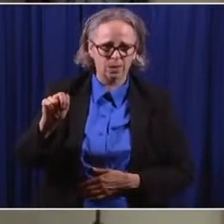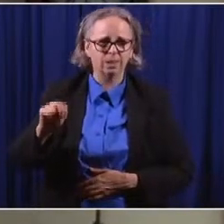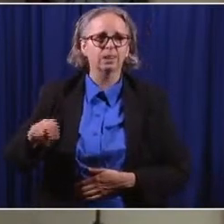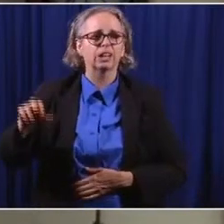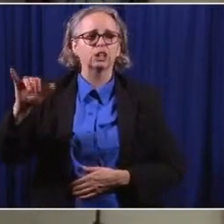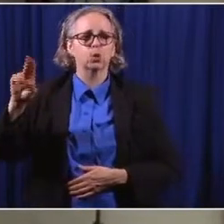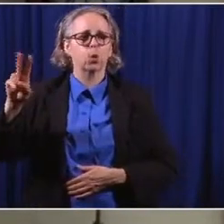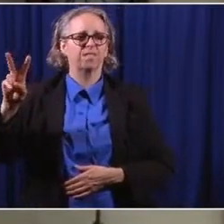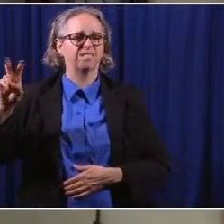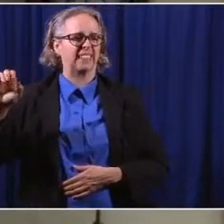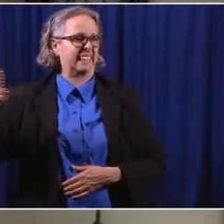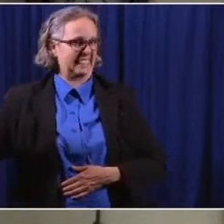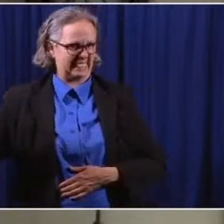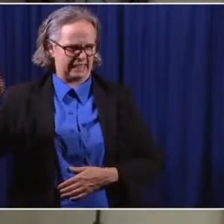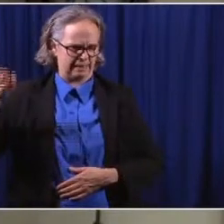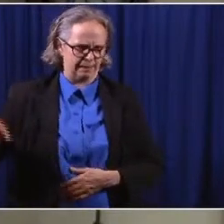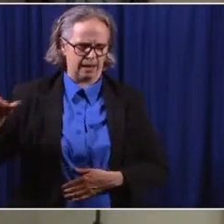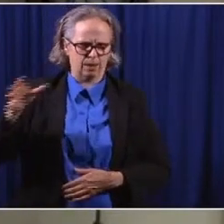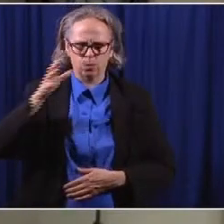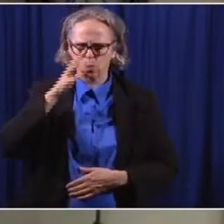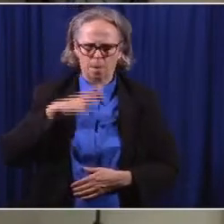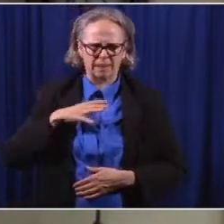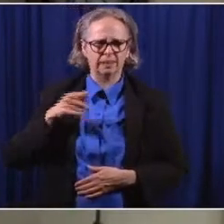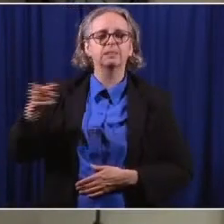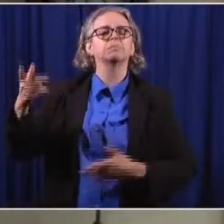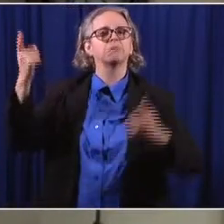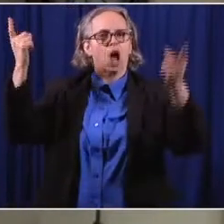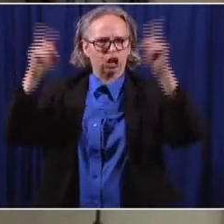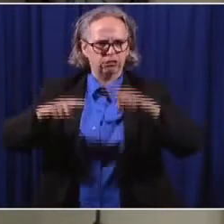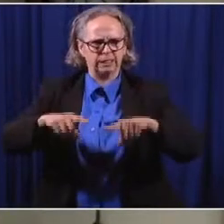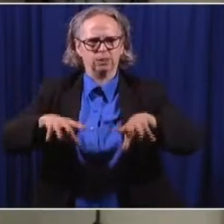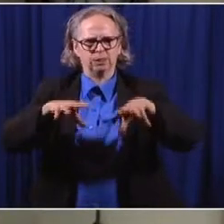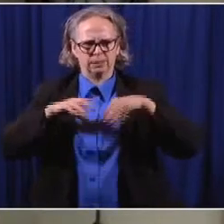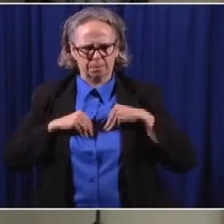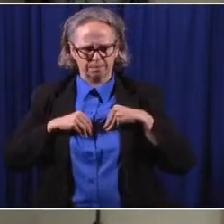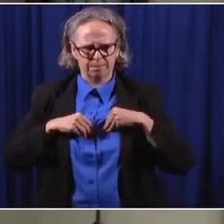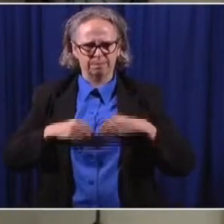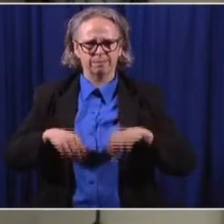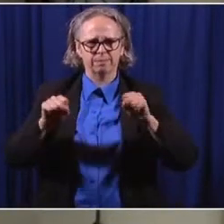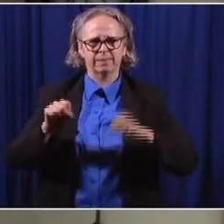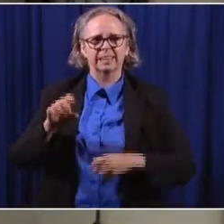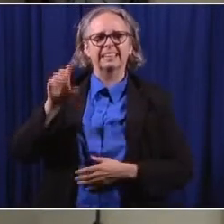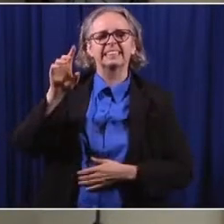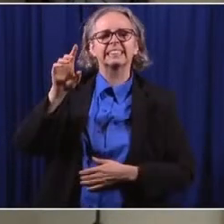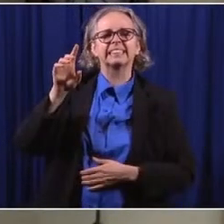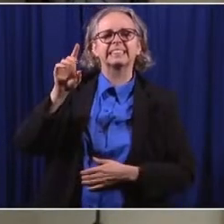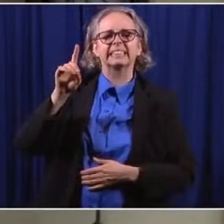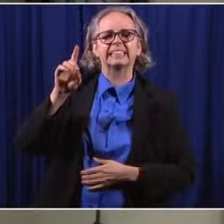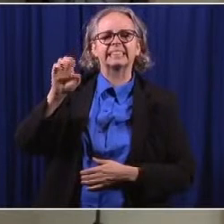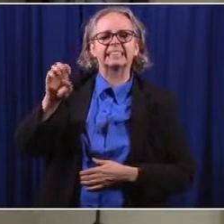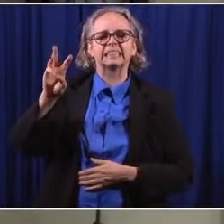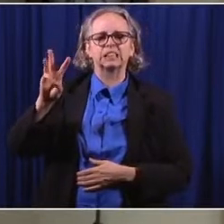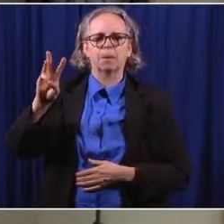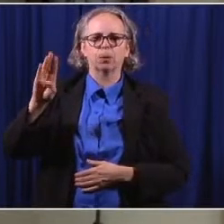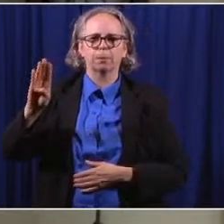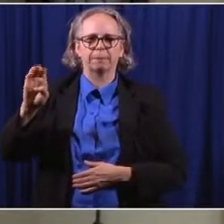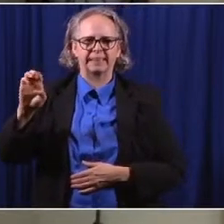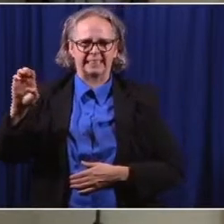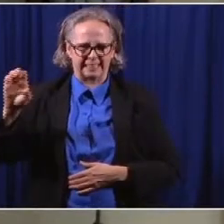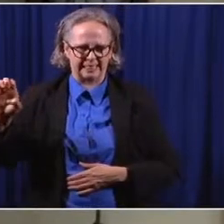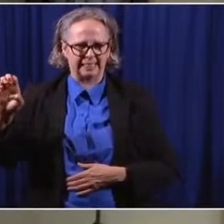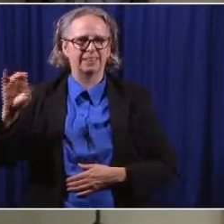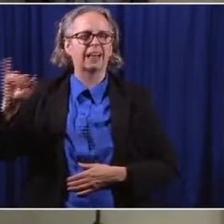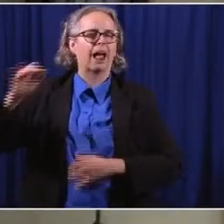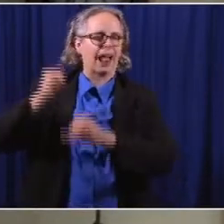Health. For our media, it's D-U-W-V-E, Dr. Joan Duvey. She is, I'm happy to say, a